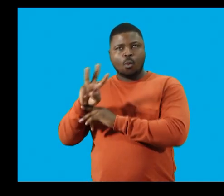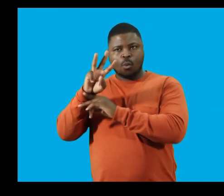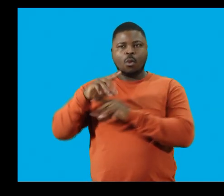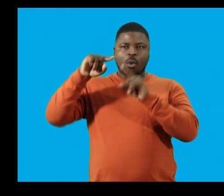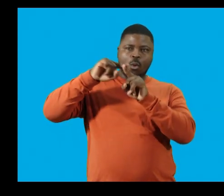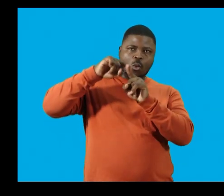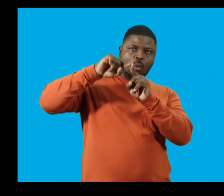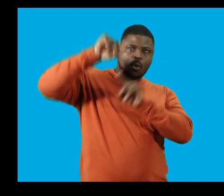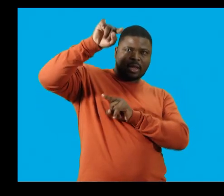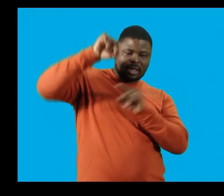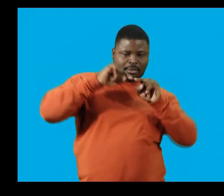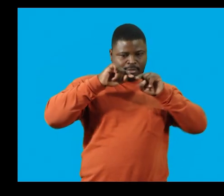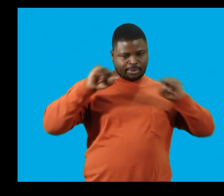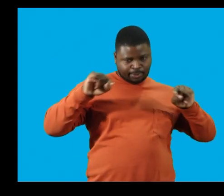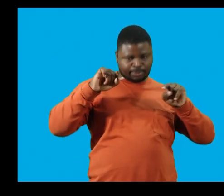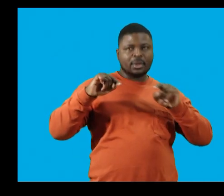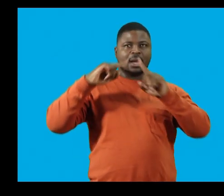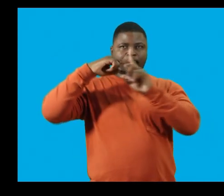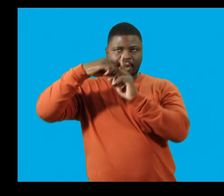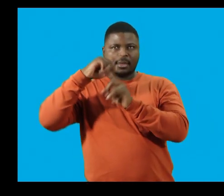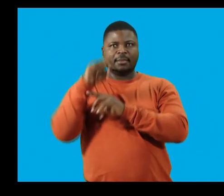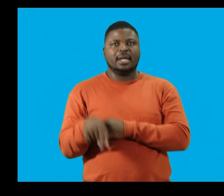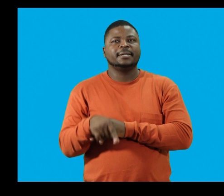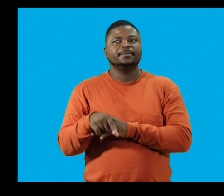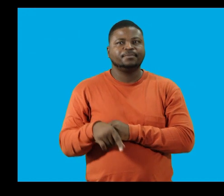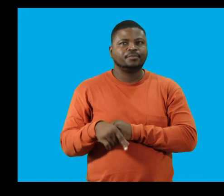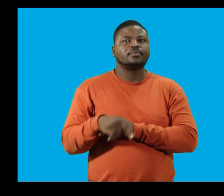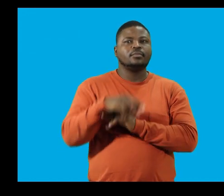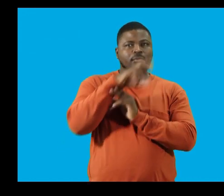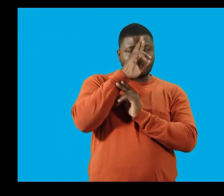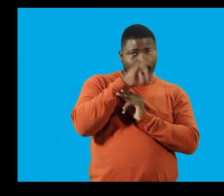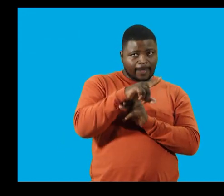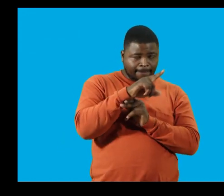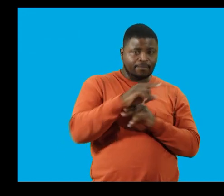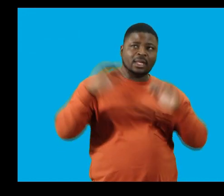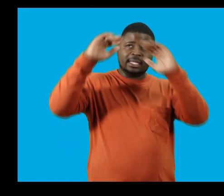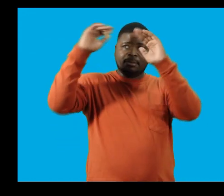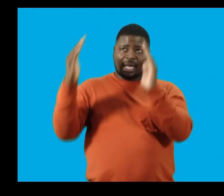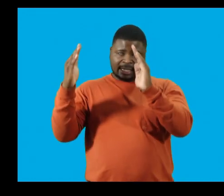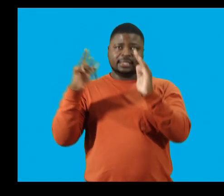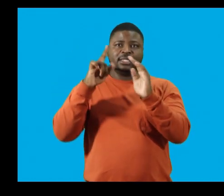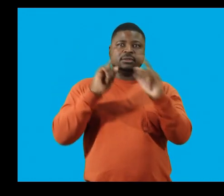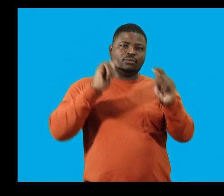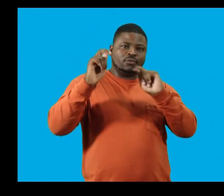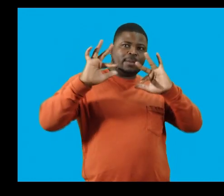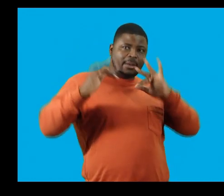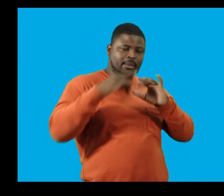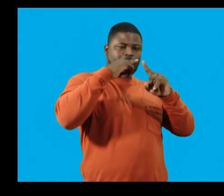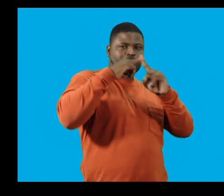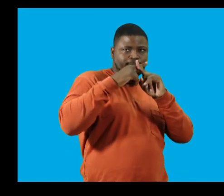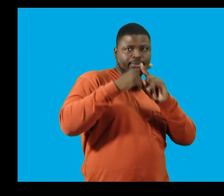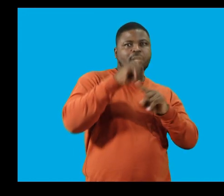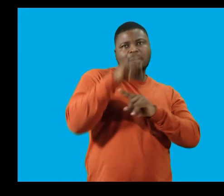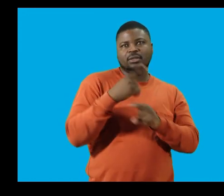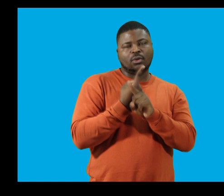is to go and substitute a multiplication sign instead of addition. So what